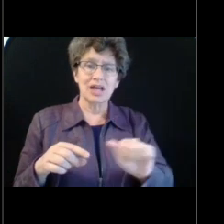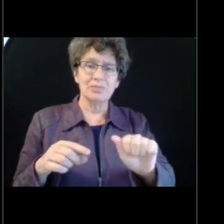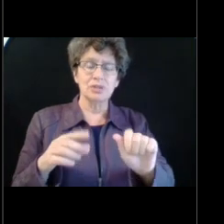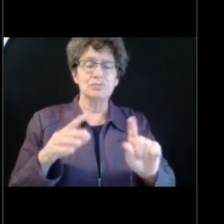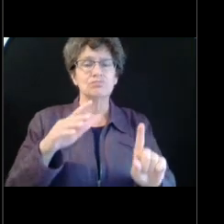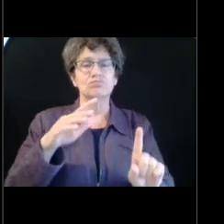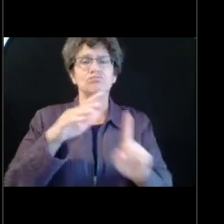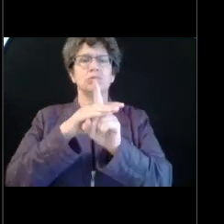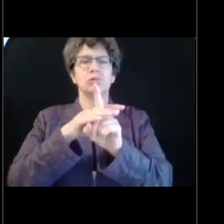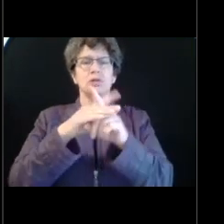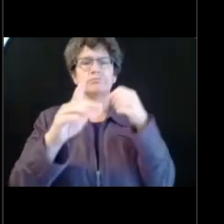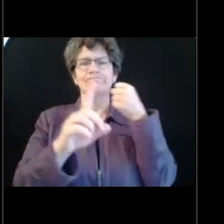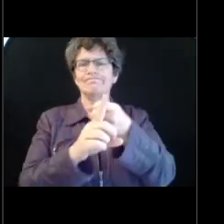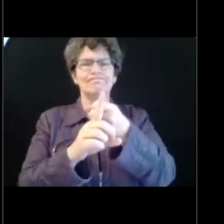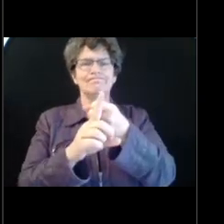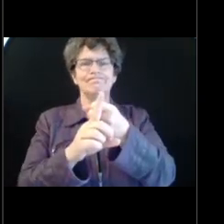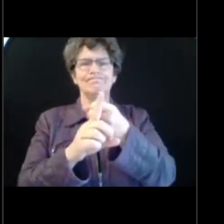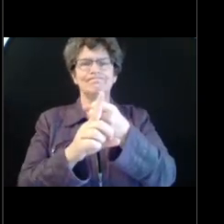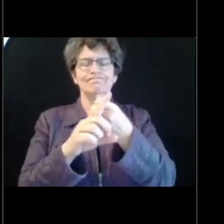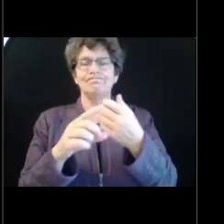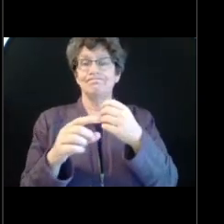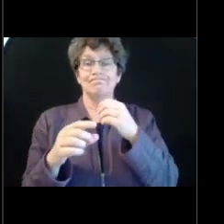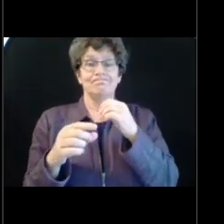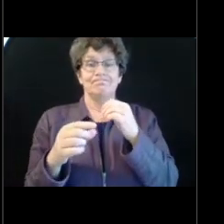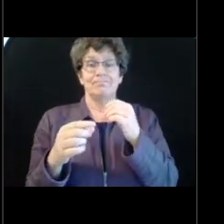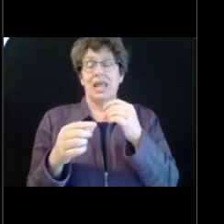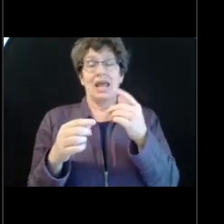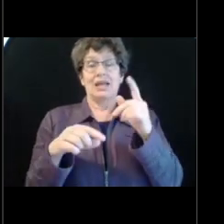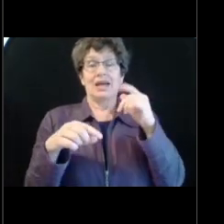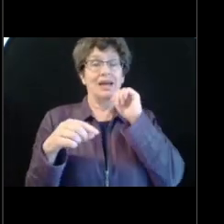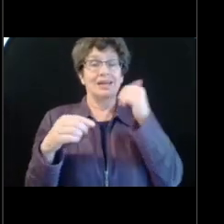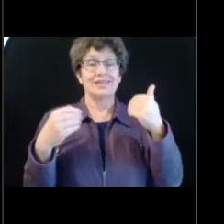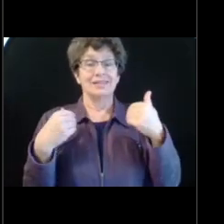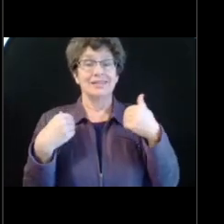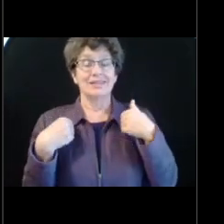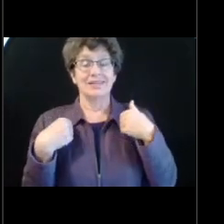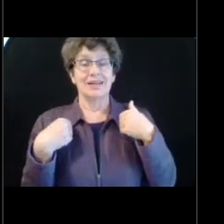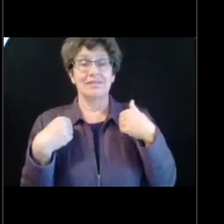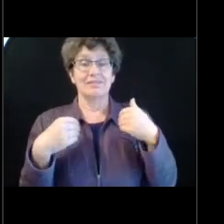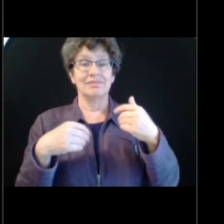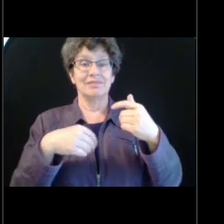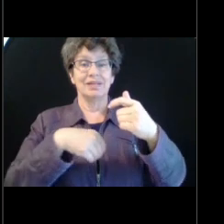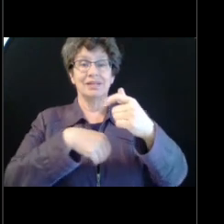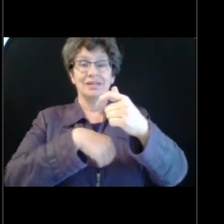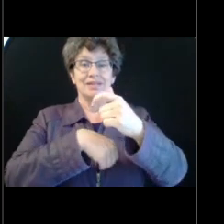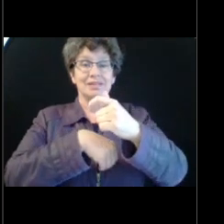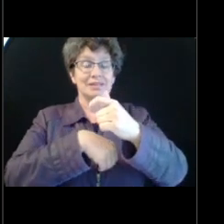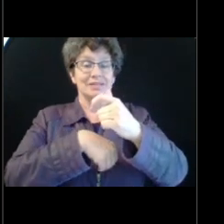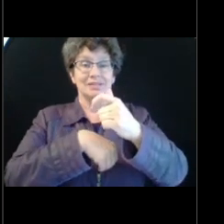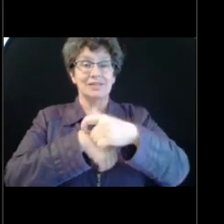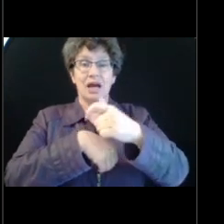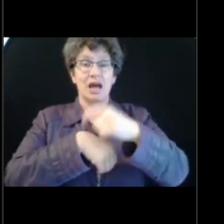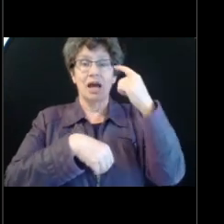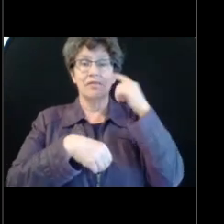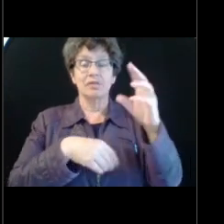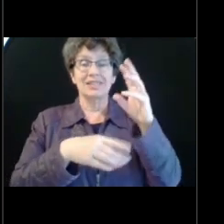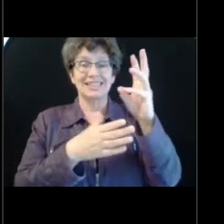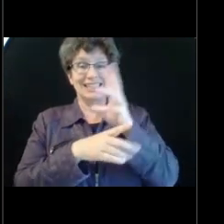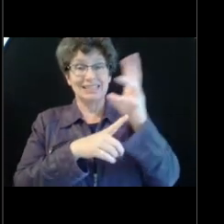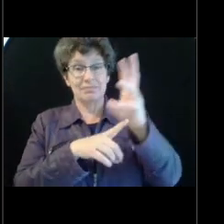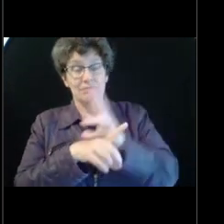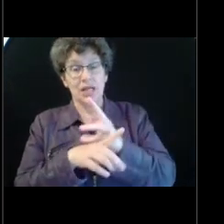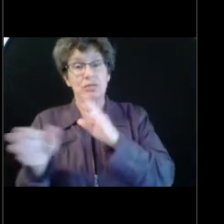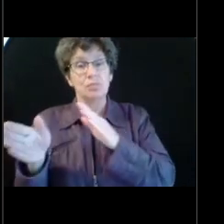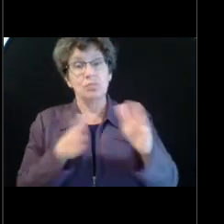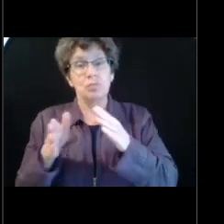I couldn't just take out 6 months to go prepare for Alzheimer's climb or ascent. I had to do it while I was doing